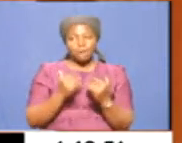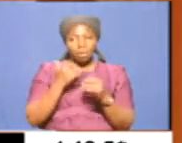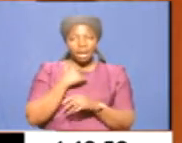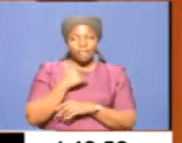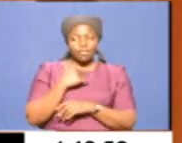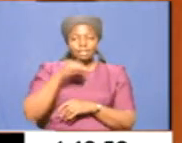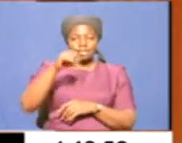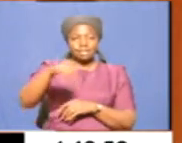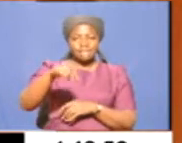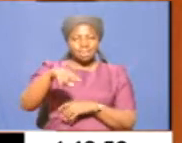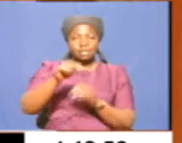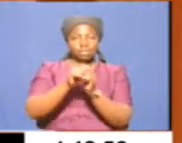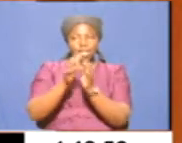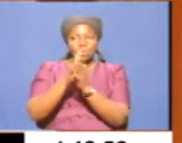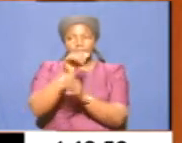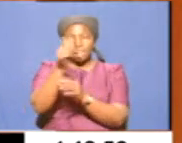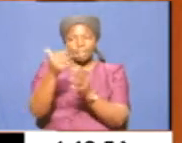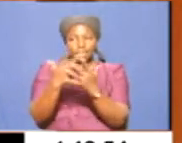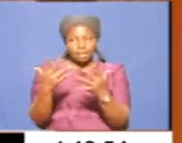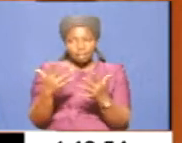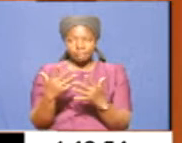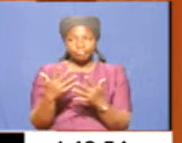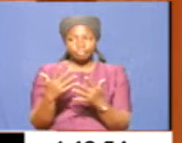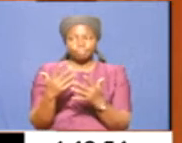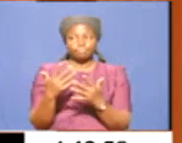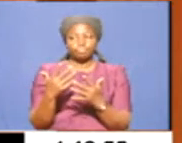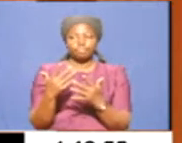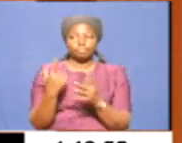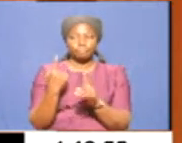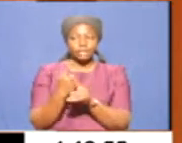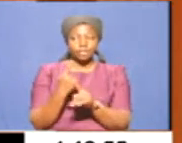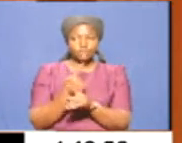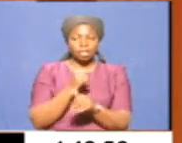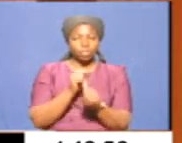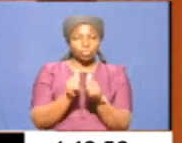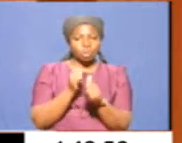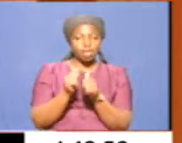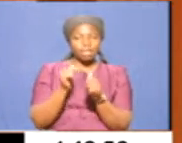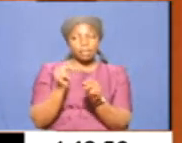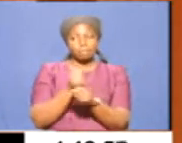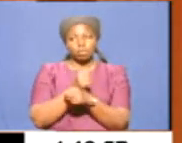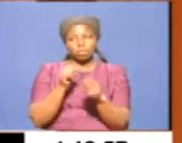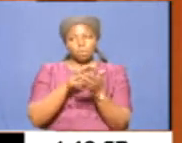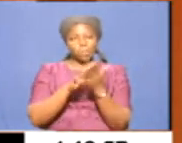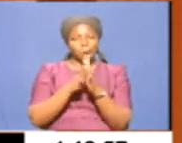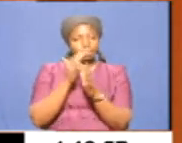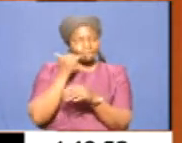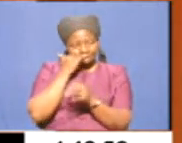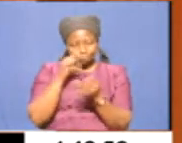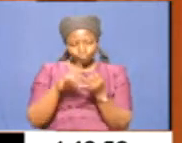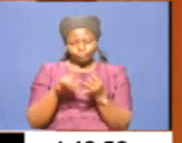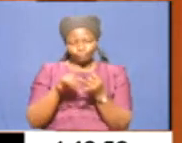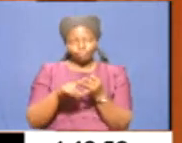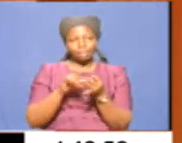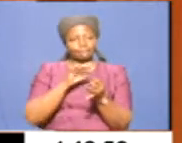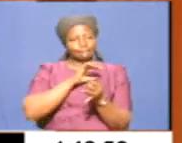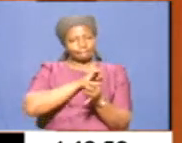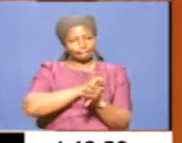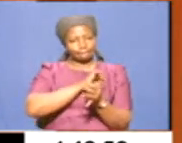other varieties that are disease-resistant, are drought-tolerant, are